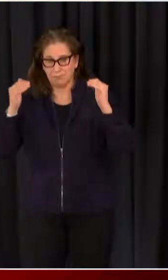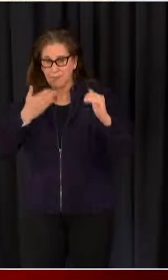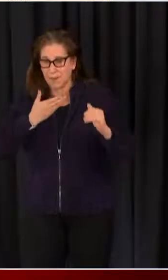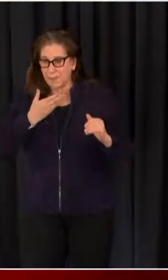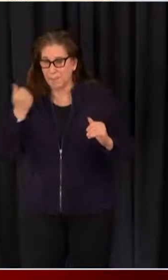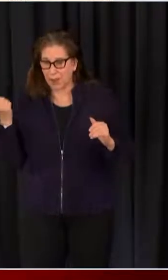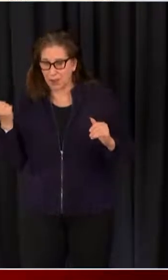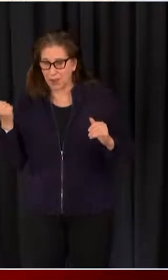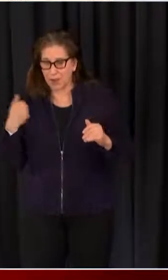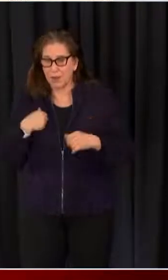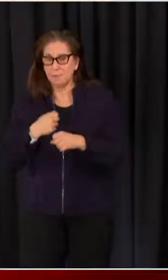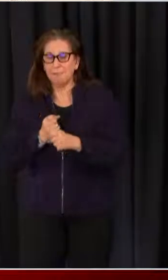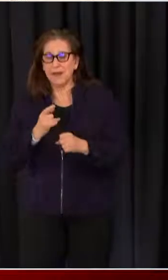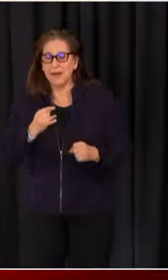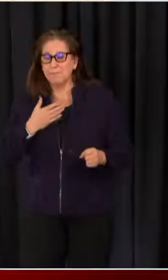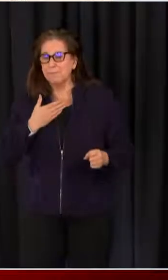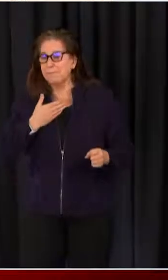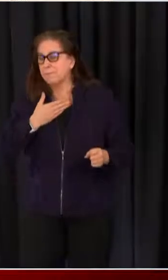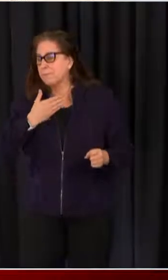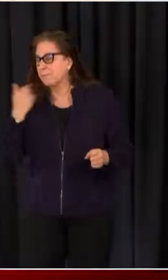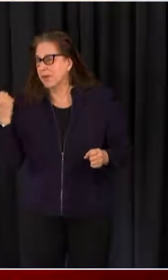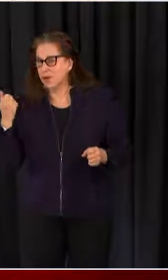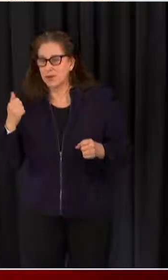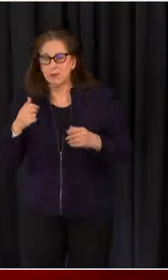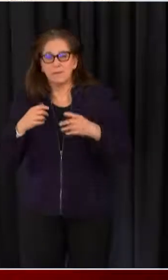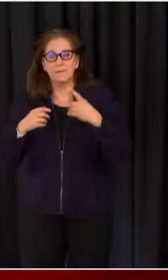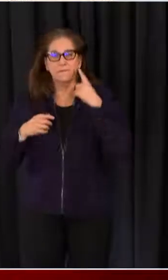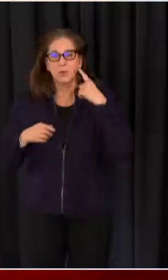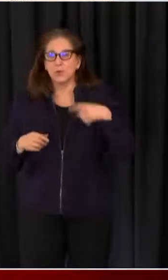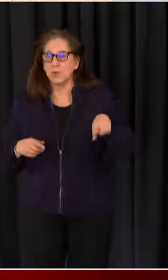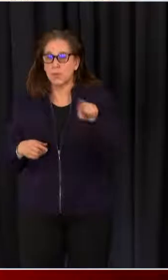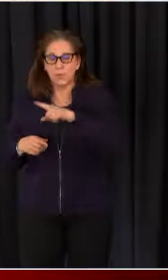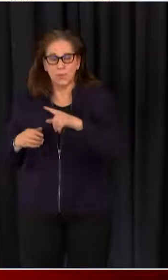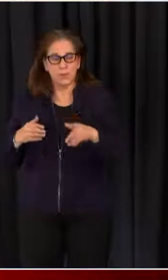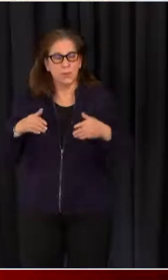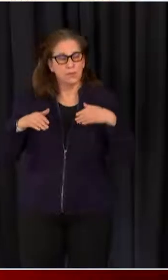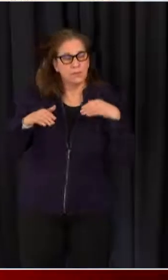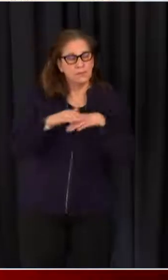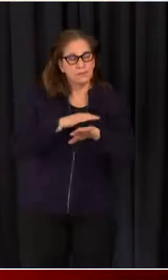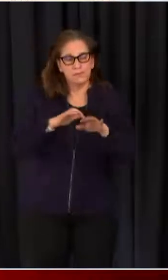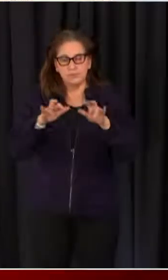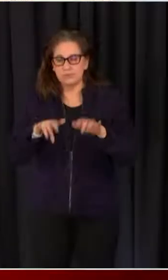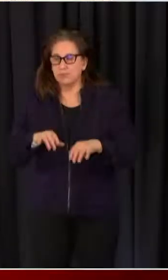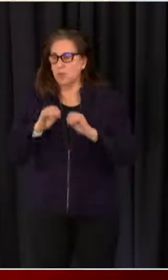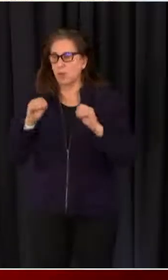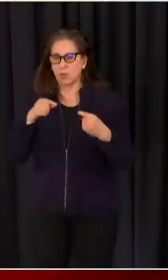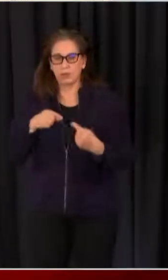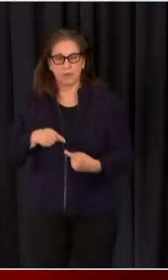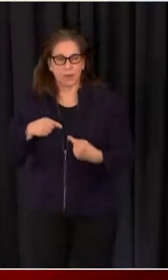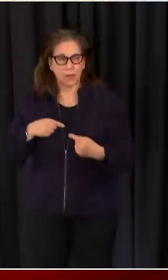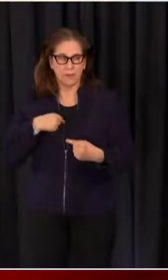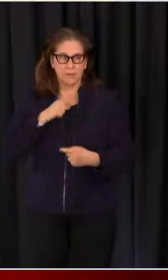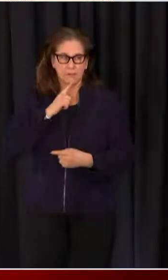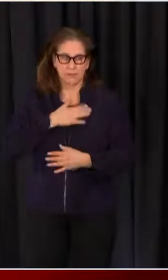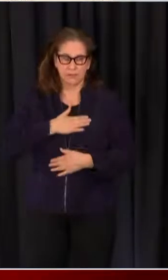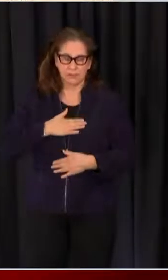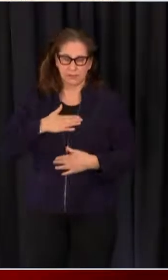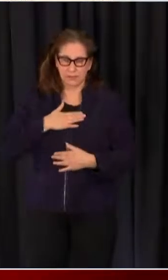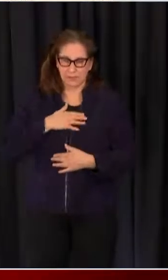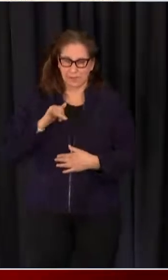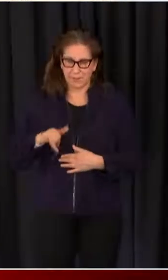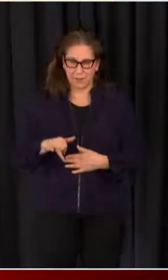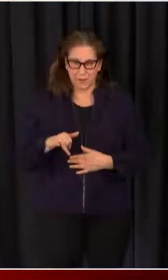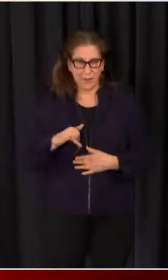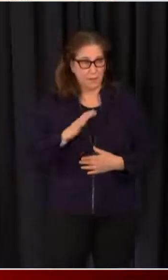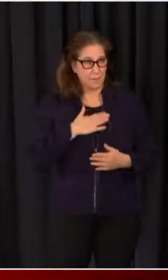better so that users could access appointments easier. So I am pleased with that. I want to thank